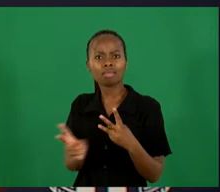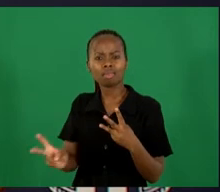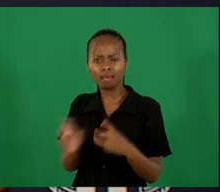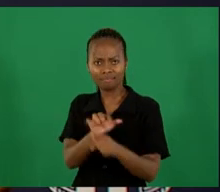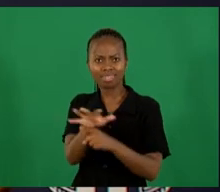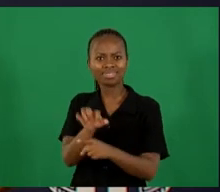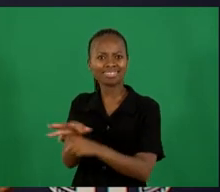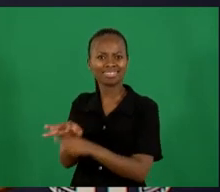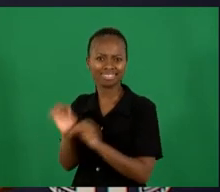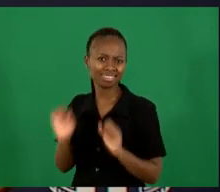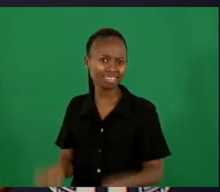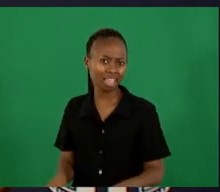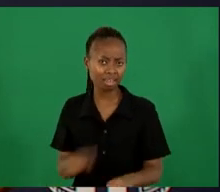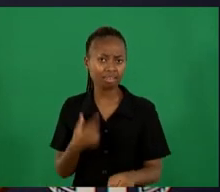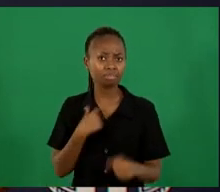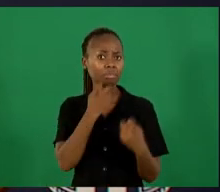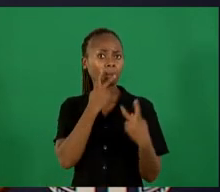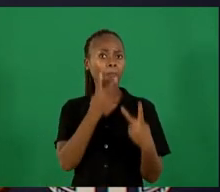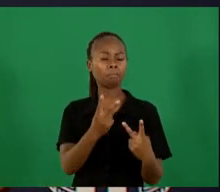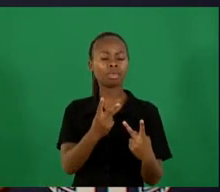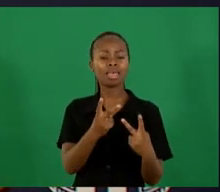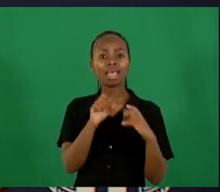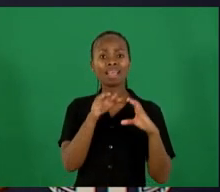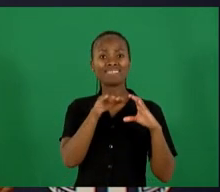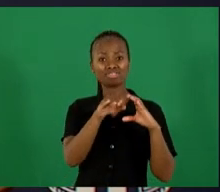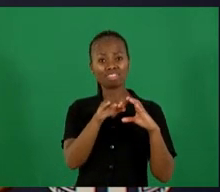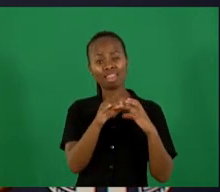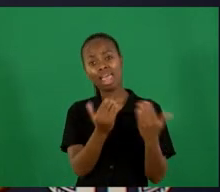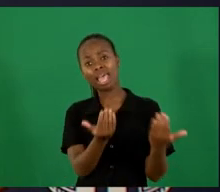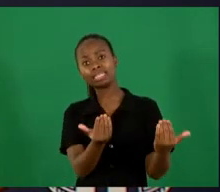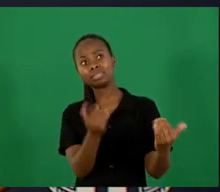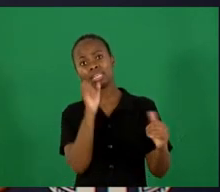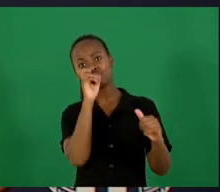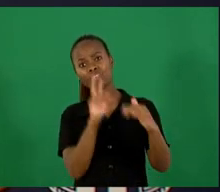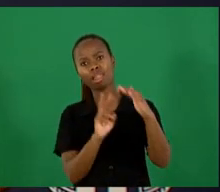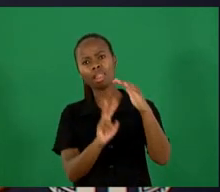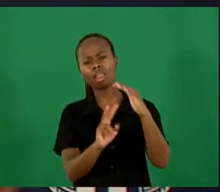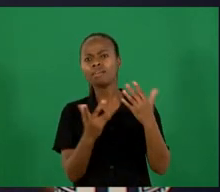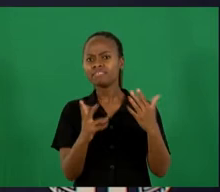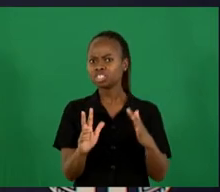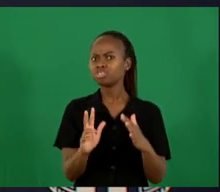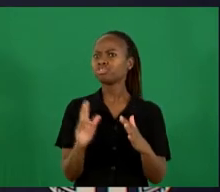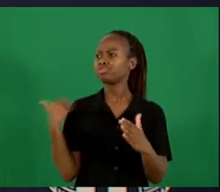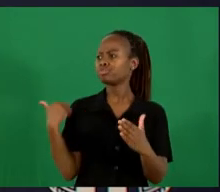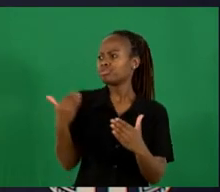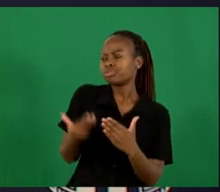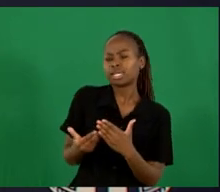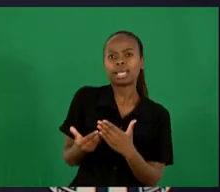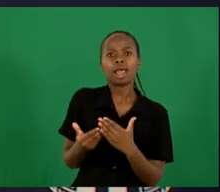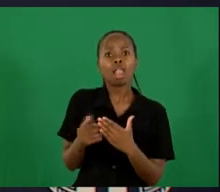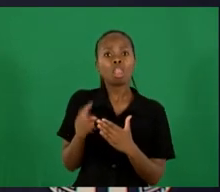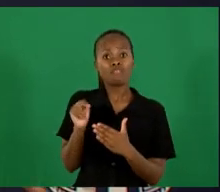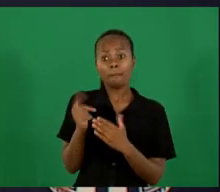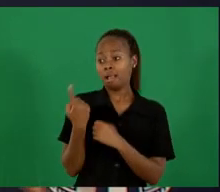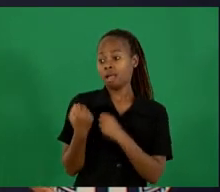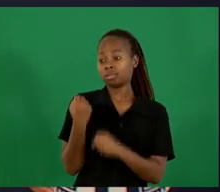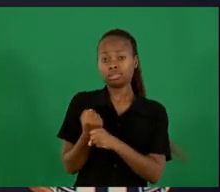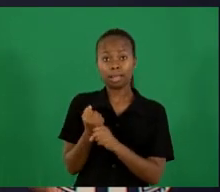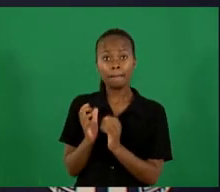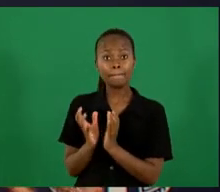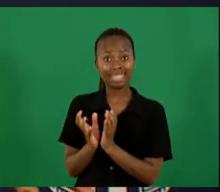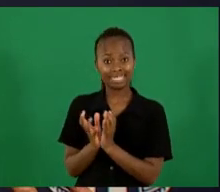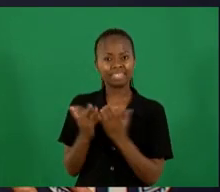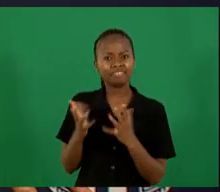seen that inflation expectations have risen from the November meeting. So the price setters in this